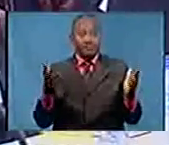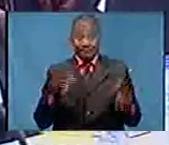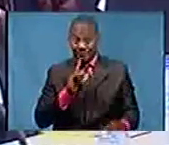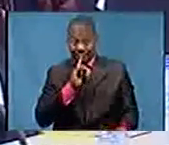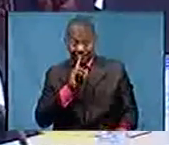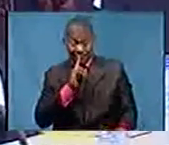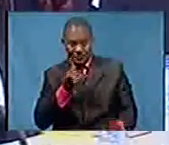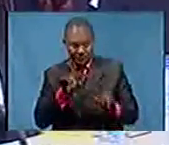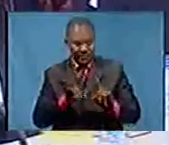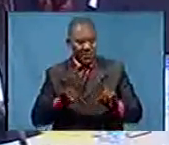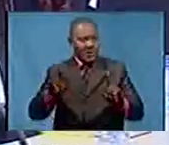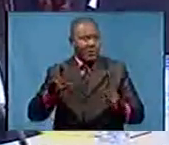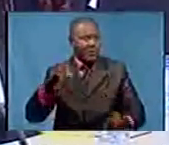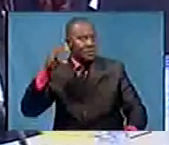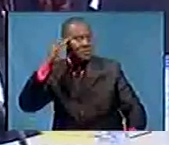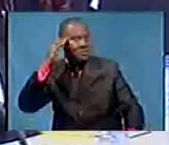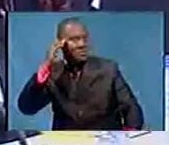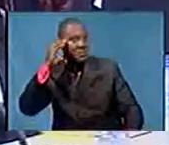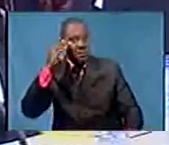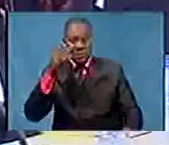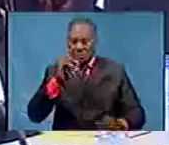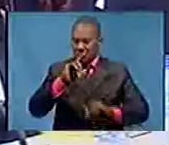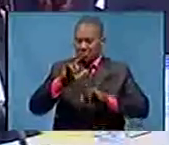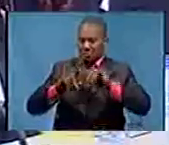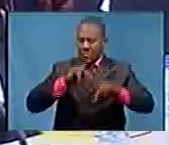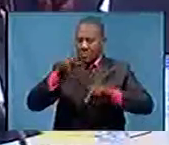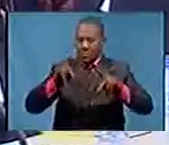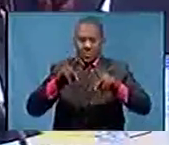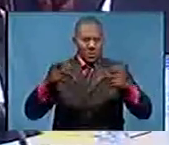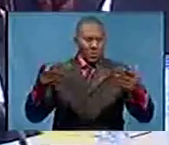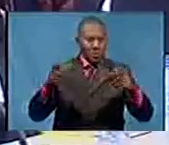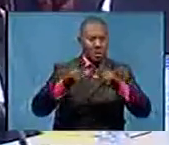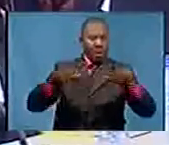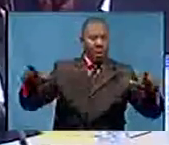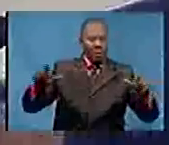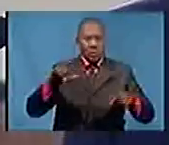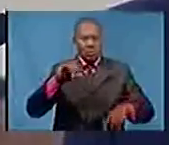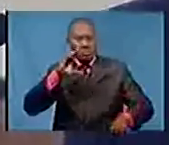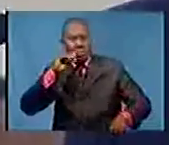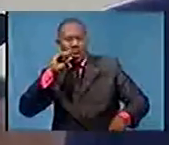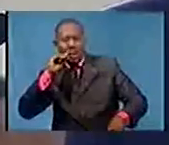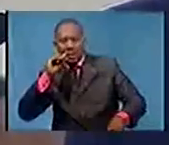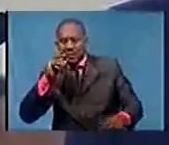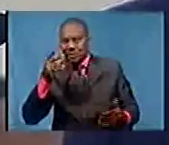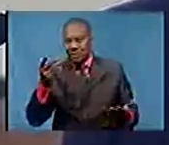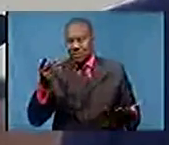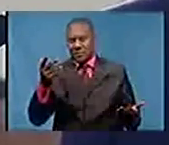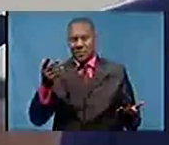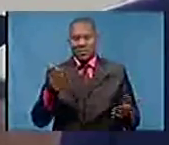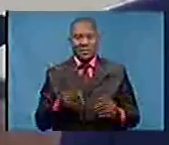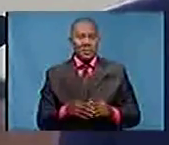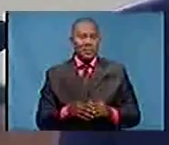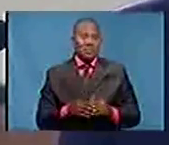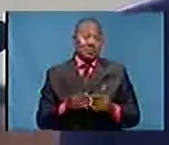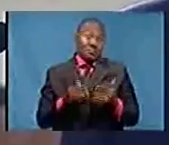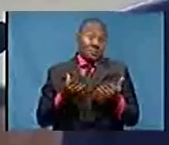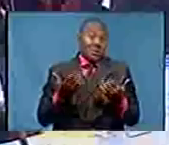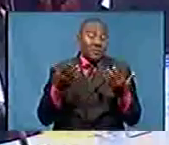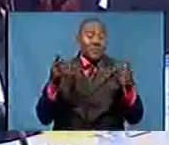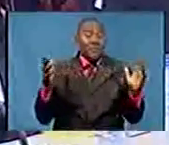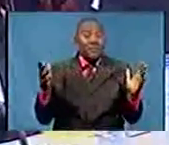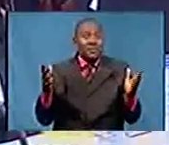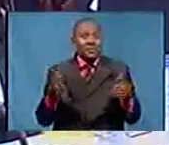hearing, language use should be measured. My Lord, fortunately, we've gone through the trial. One